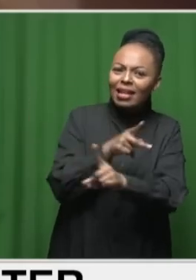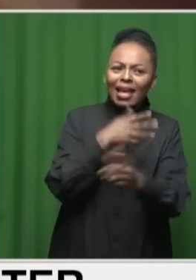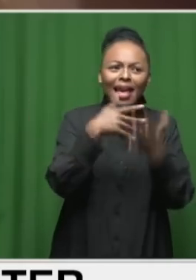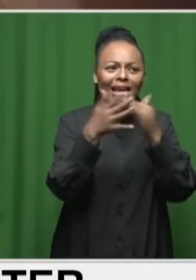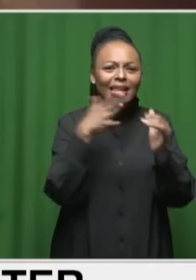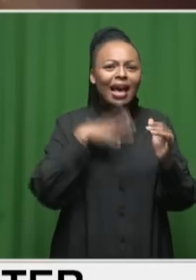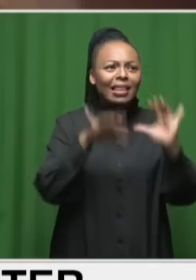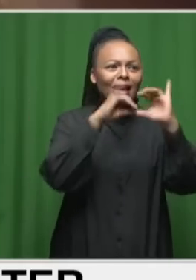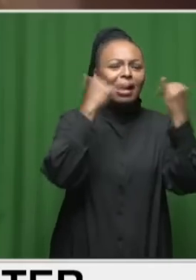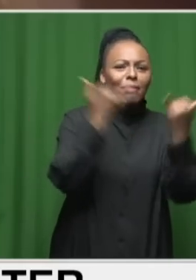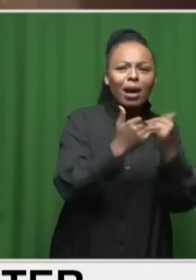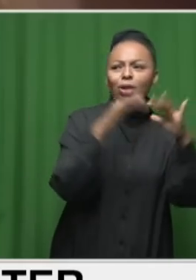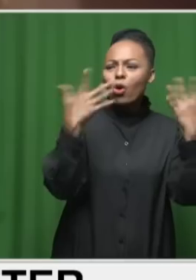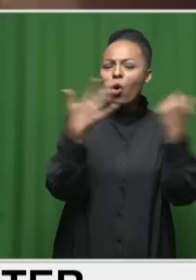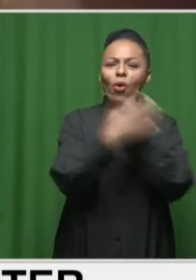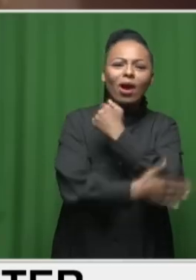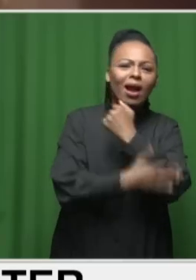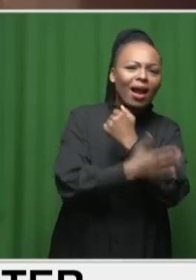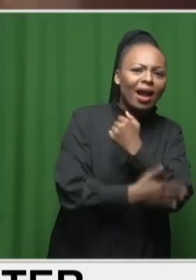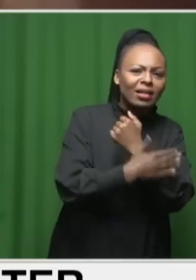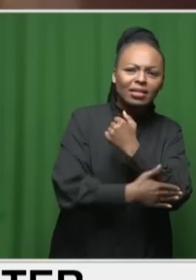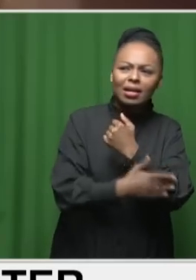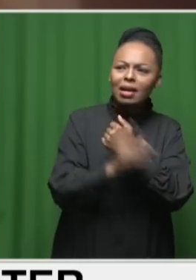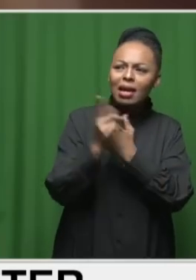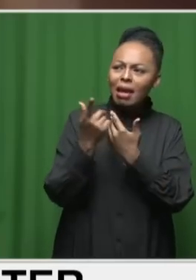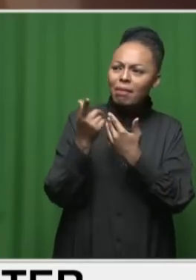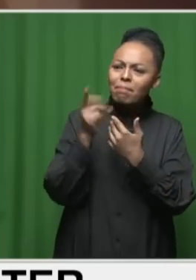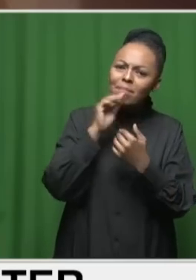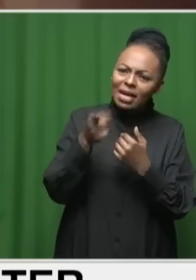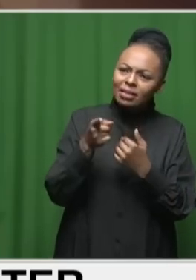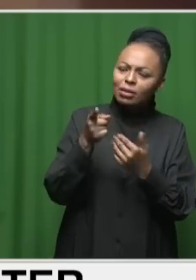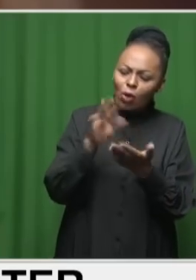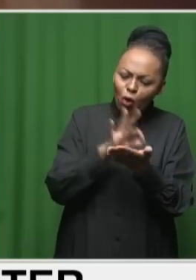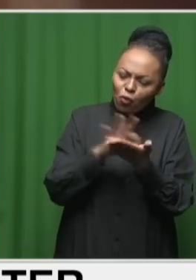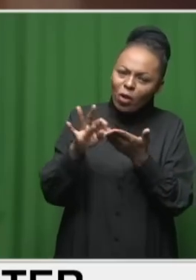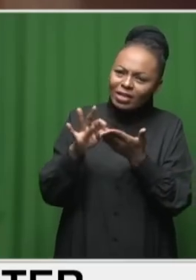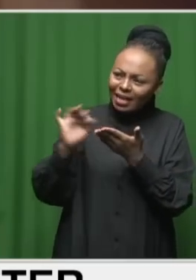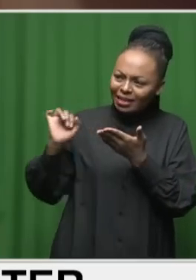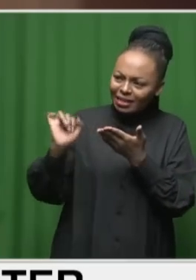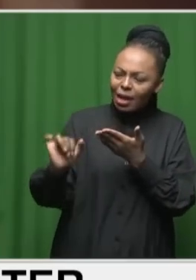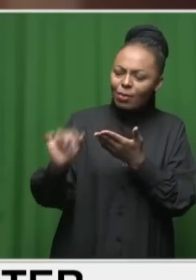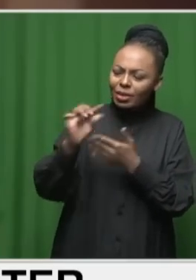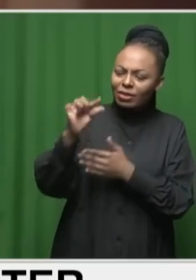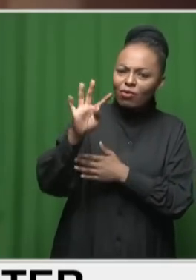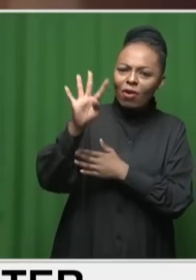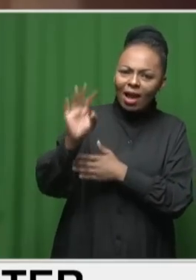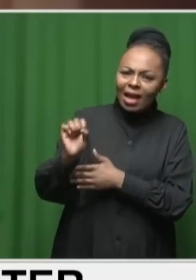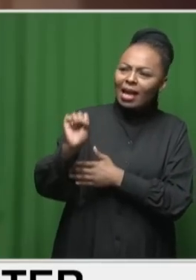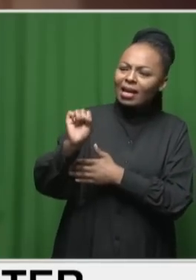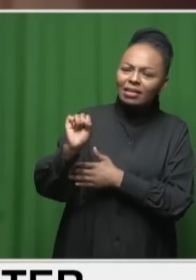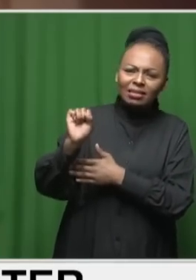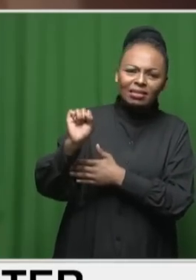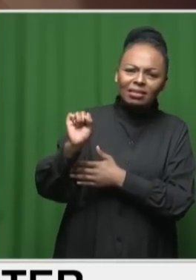any other country, any other situation should lead to the end. To the end of this contract. There should be